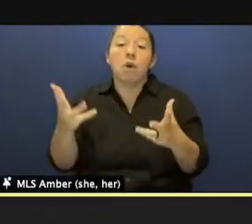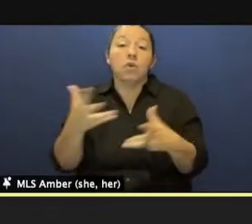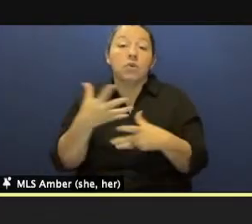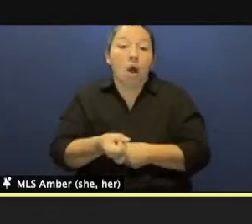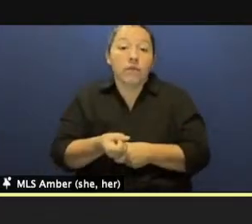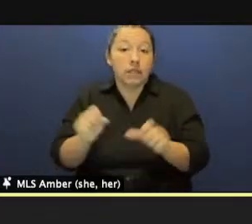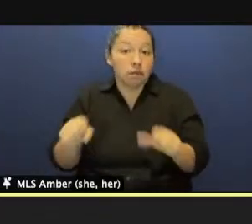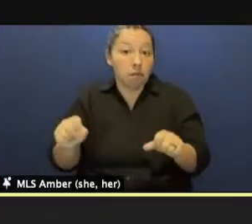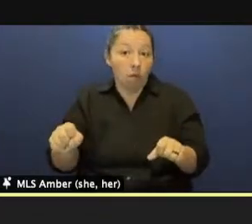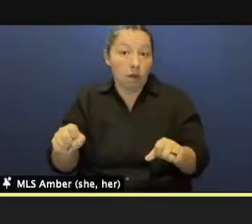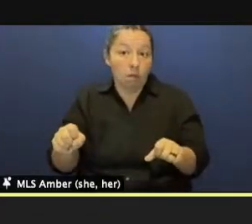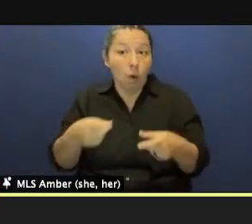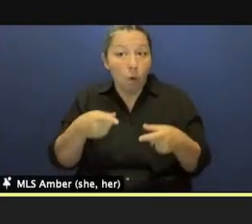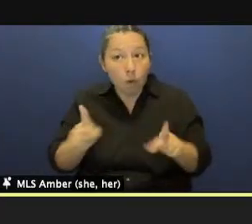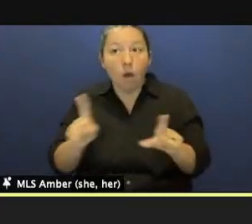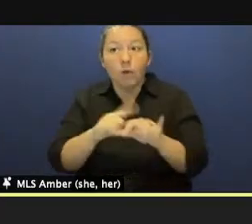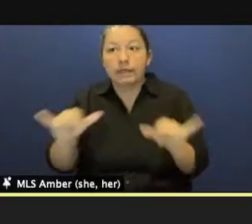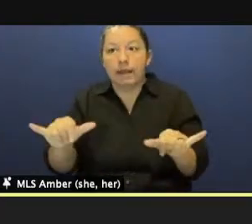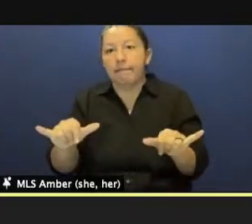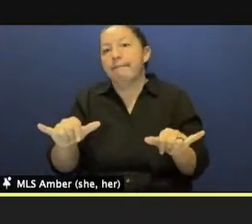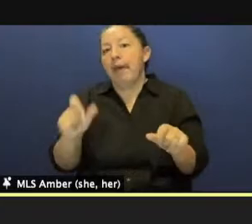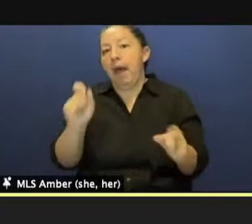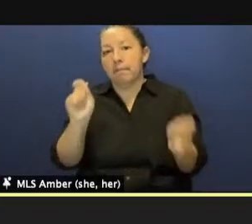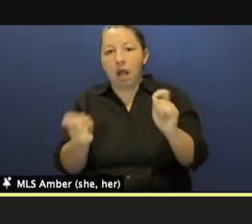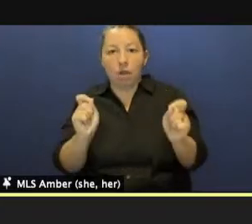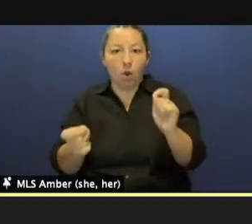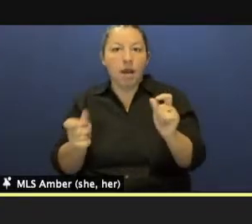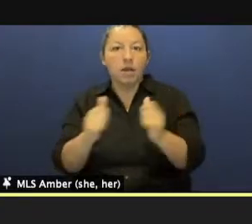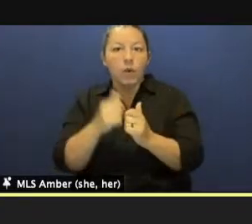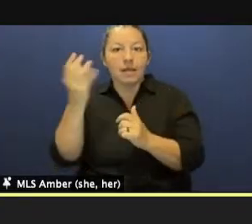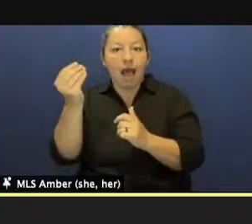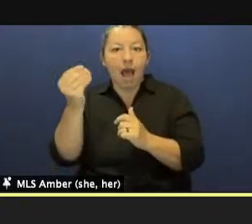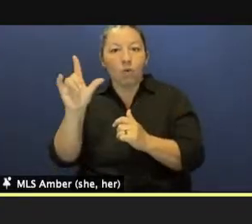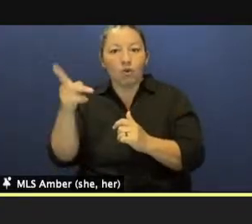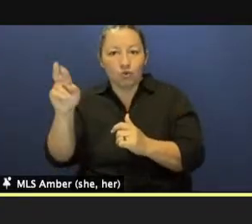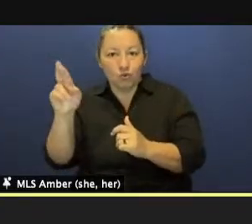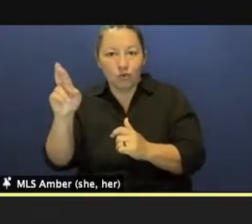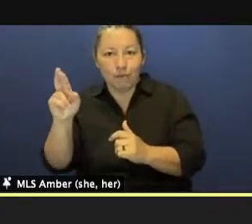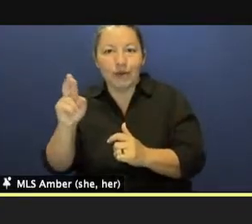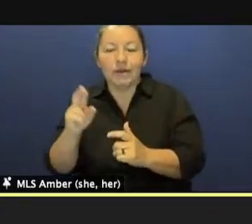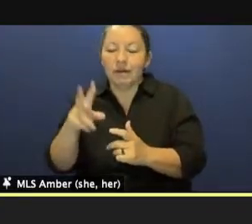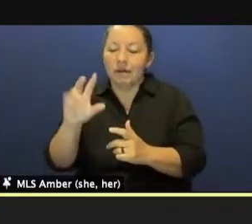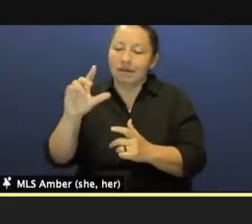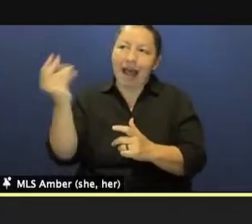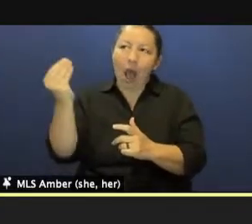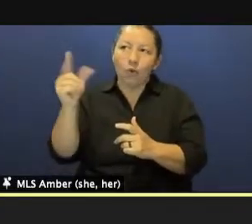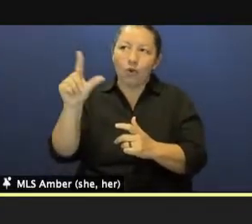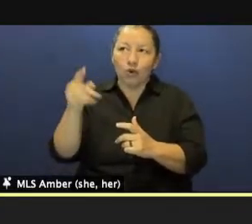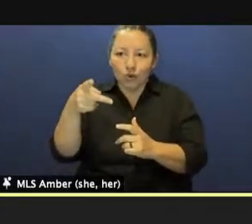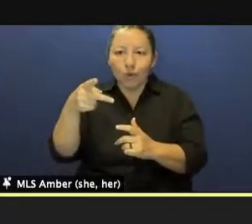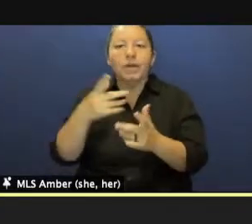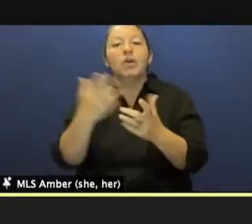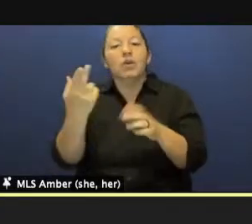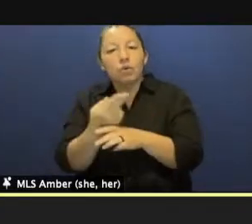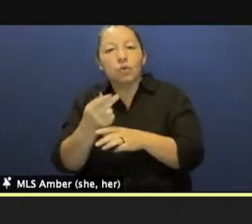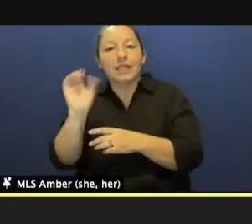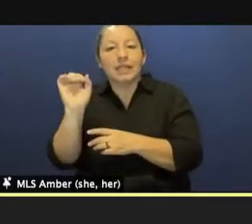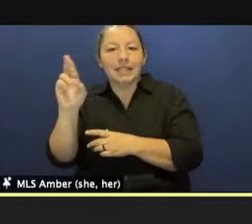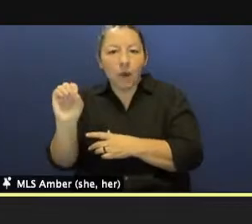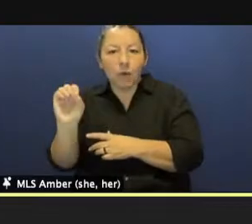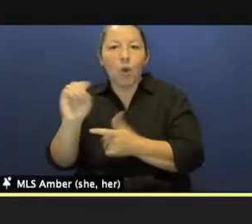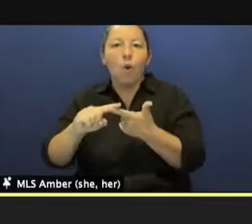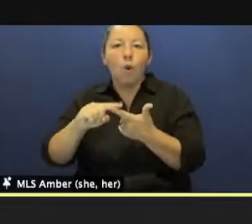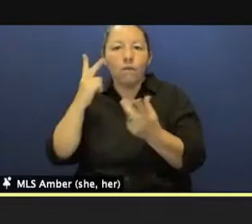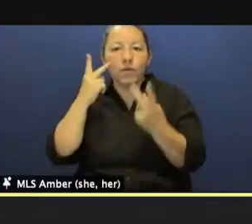possible, while we're also calibrating with an outer loop using stereo visualization optic